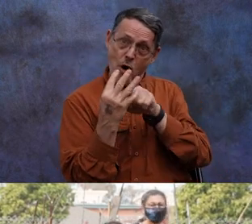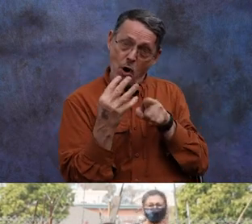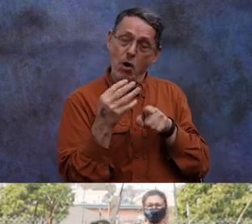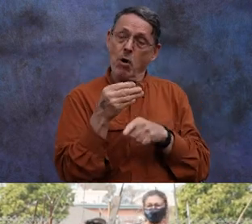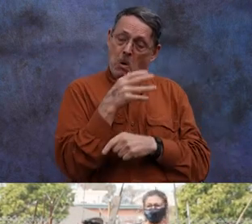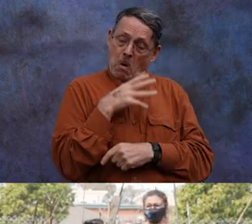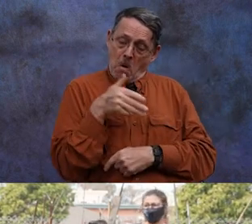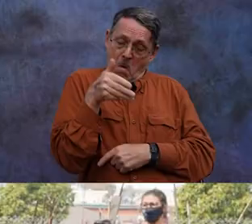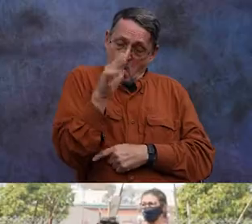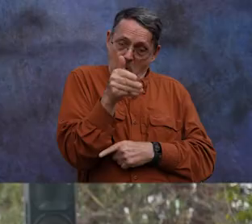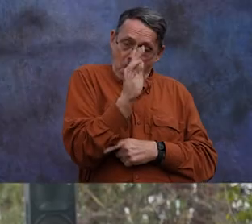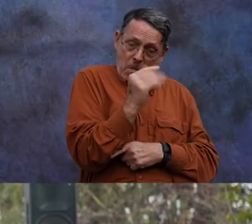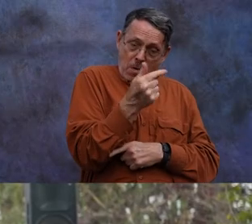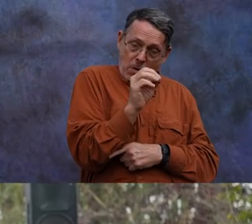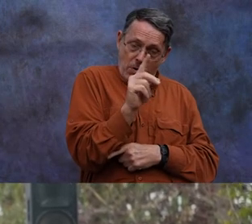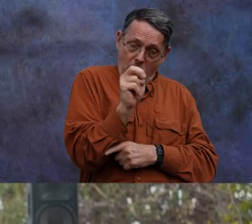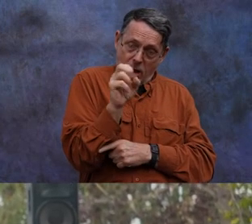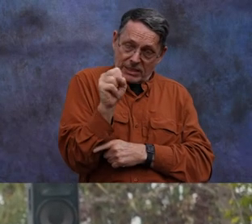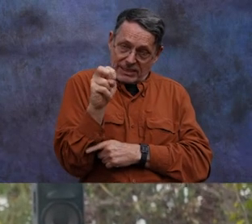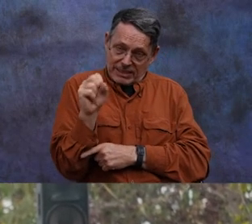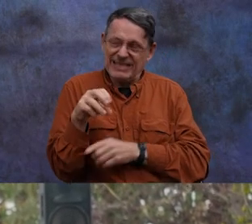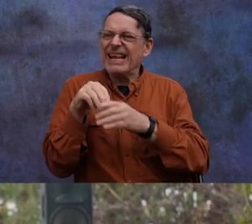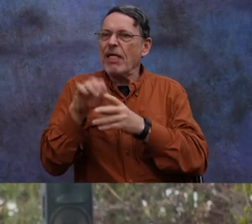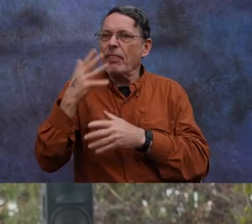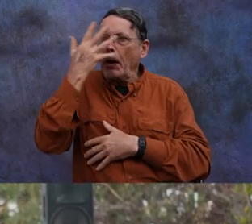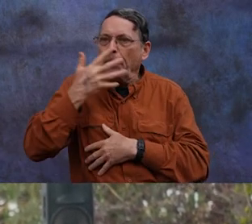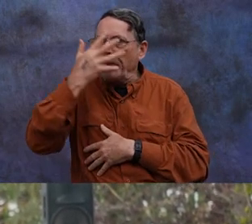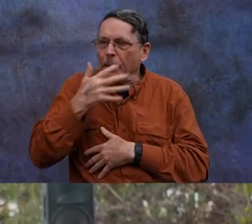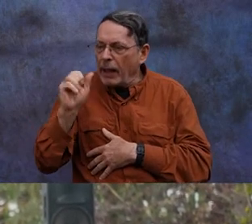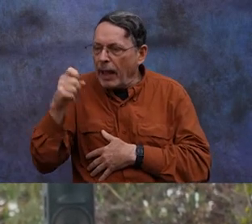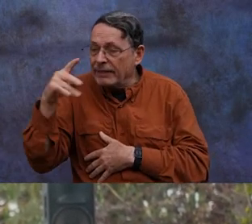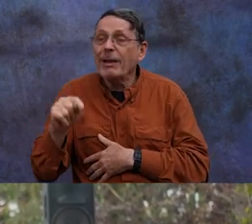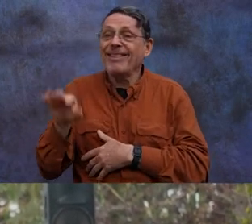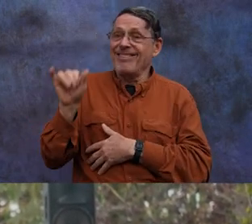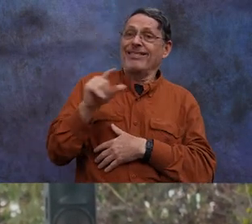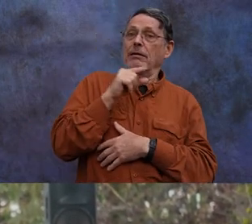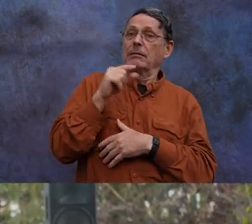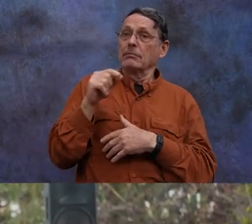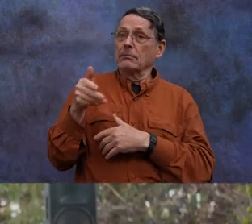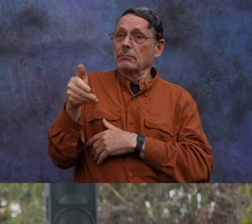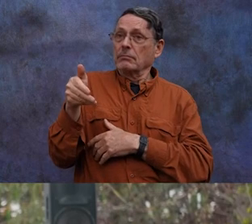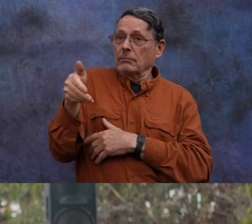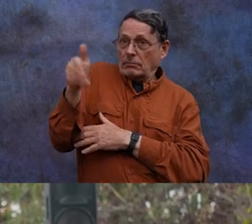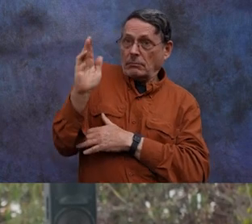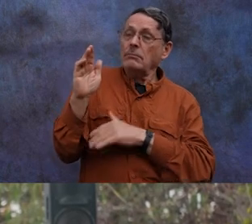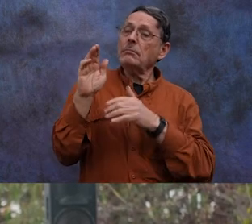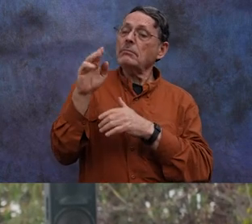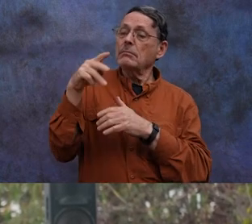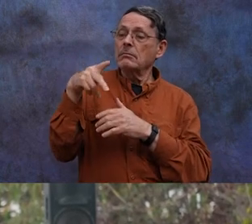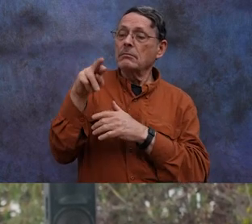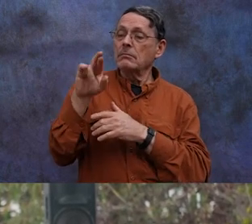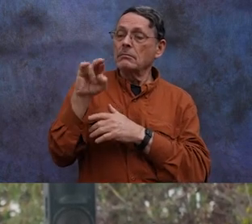in aspect. The priestesses will be conveying wisdom for us all. Now, these beings have